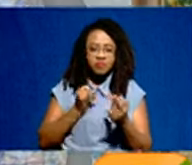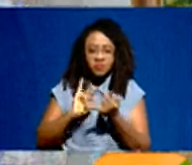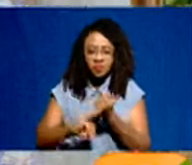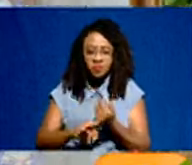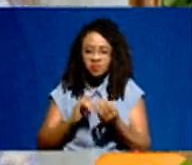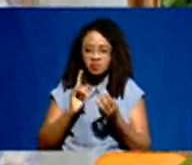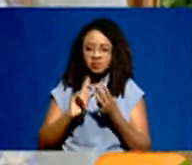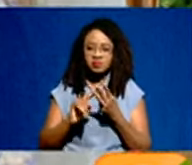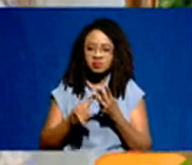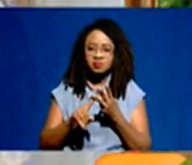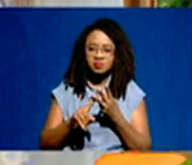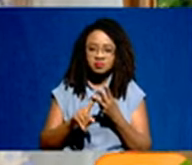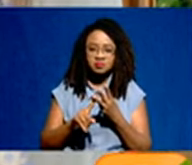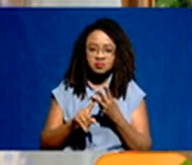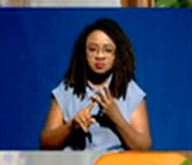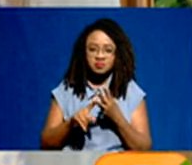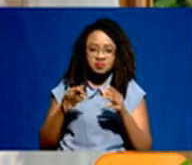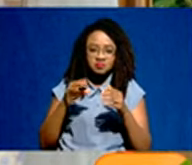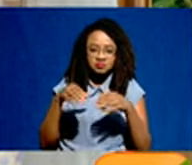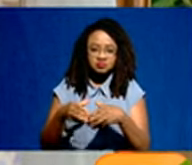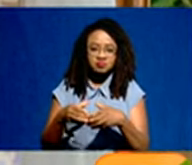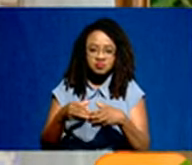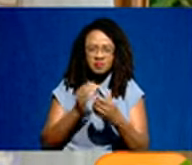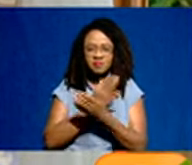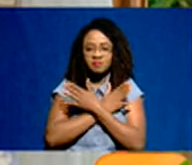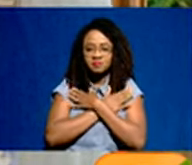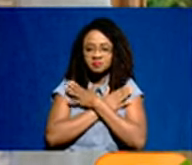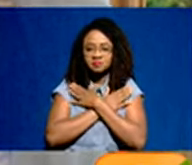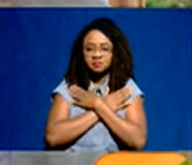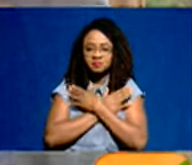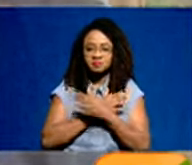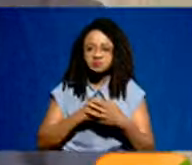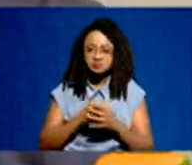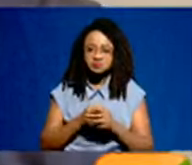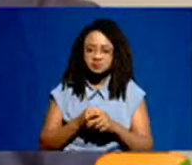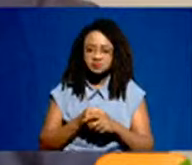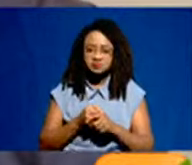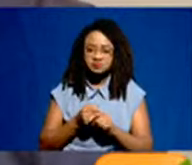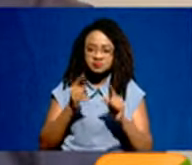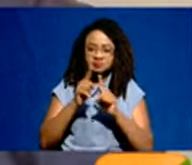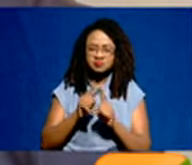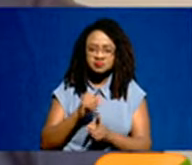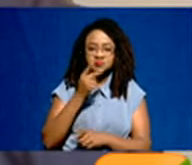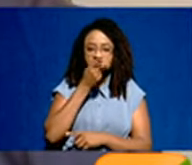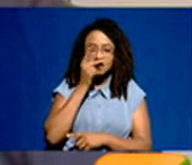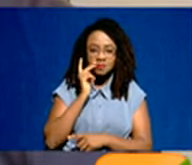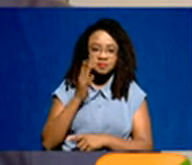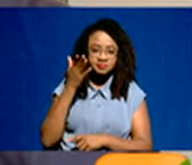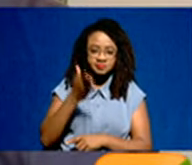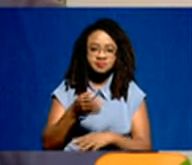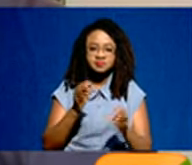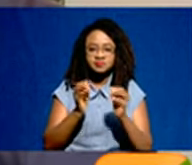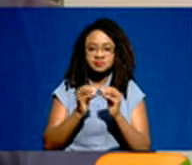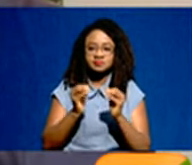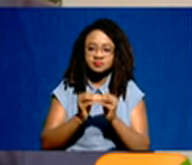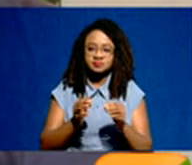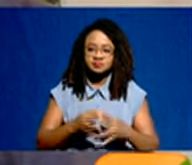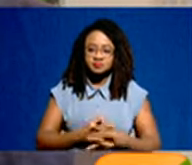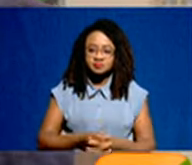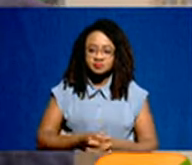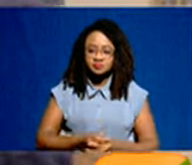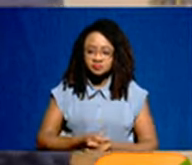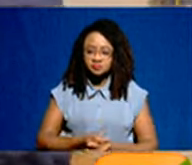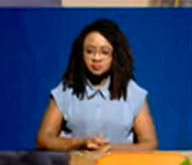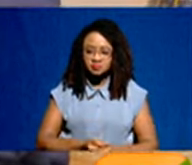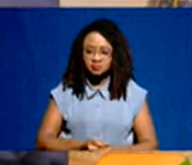wife, Joyce, and friends. Wiper leader Kalonzo Musyoka also attended the get-together.